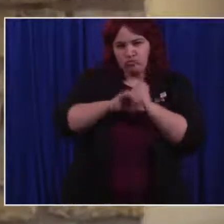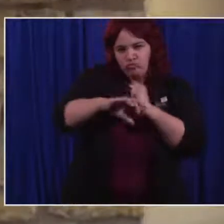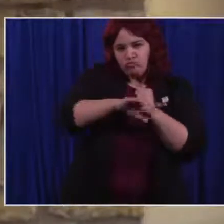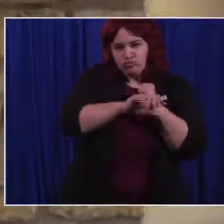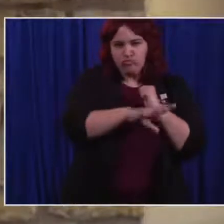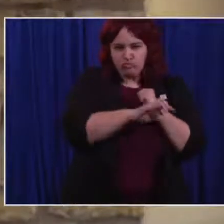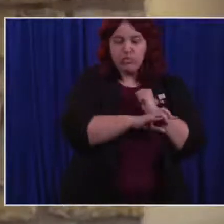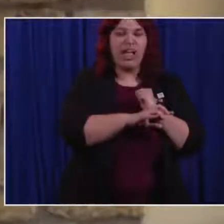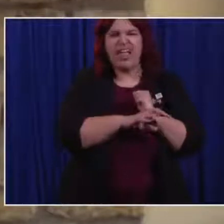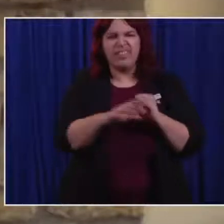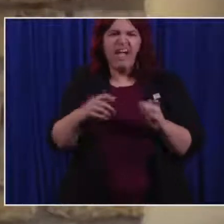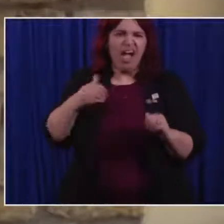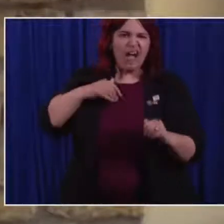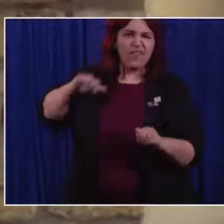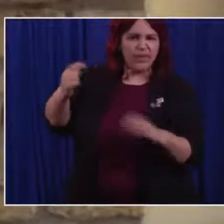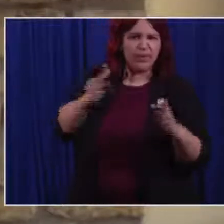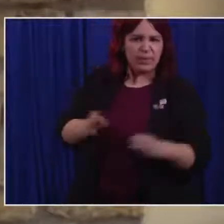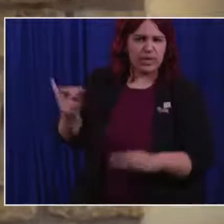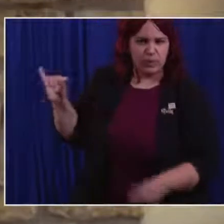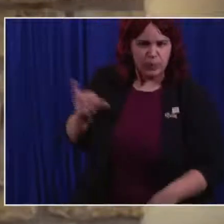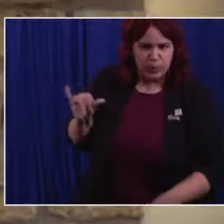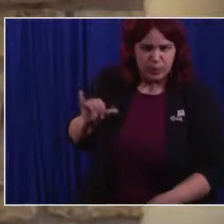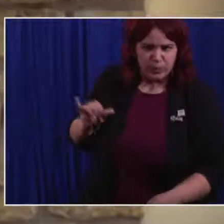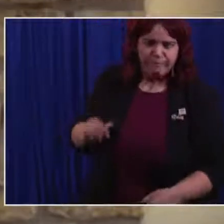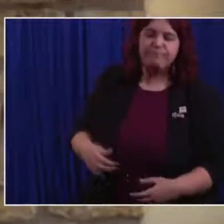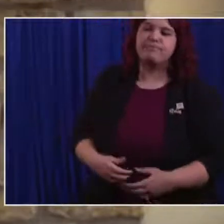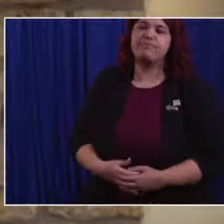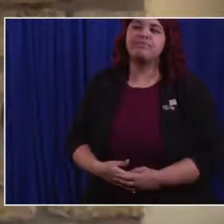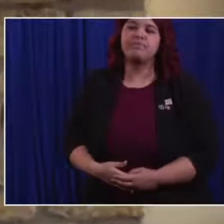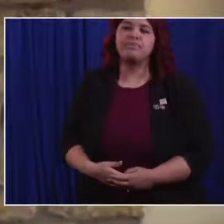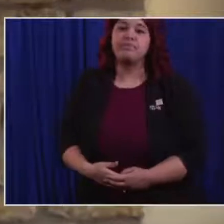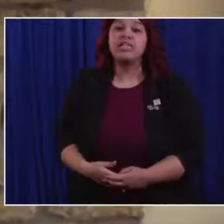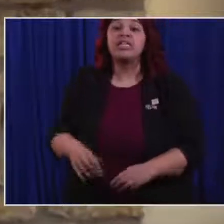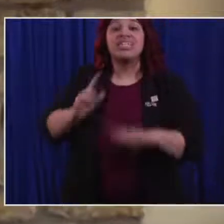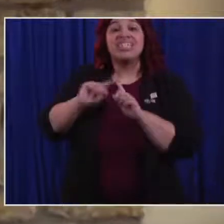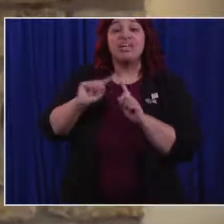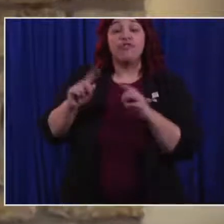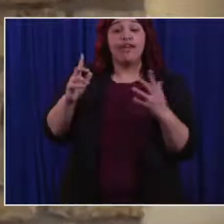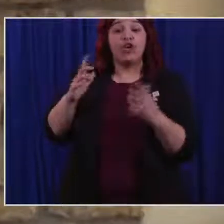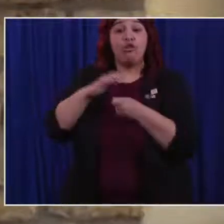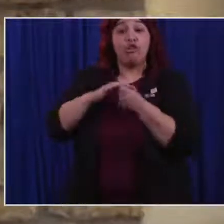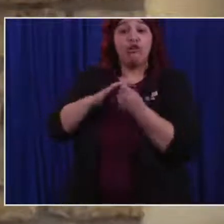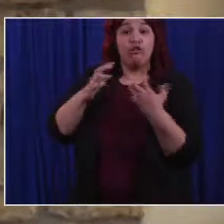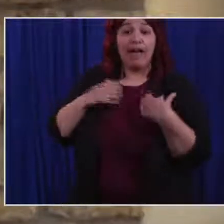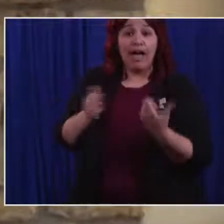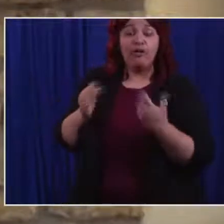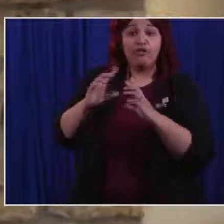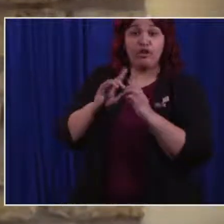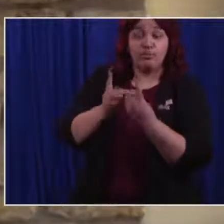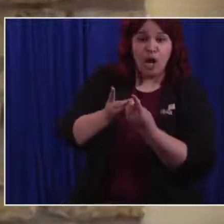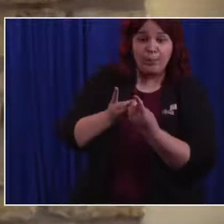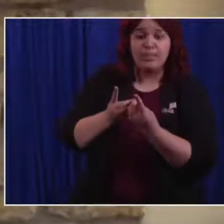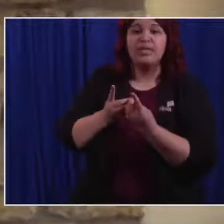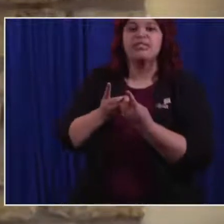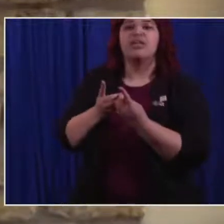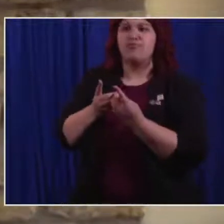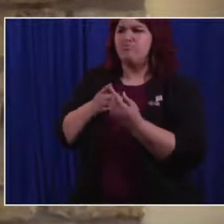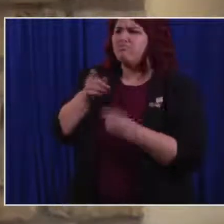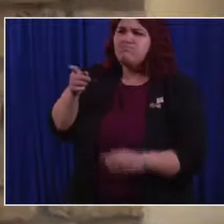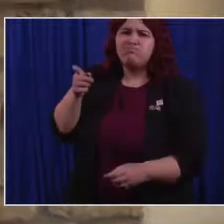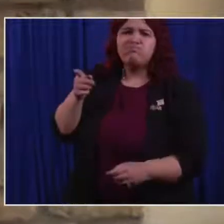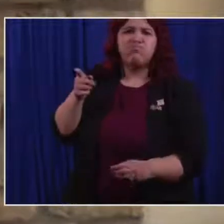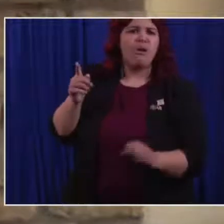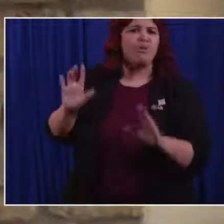and our local health departments, cities or counties are doing a phenomenal job, and we're partnering with them obviously on